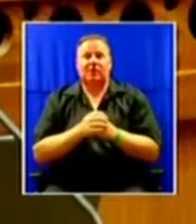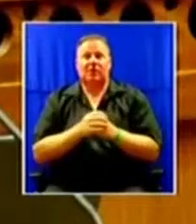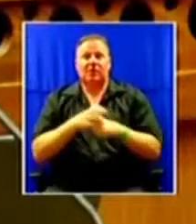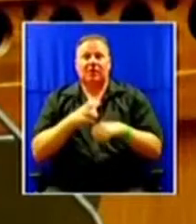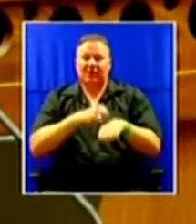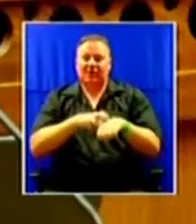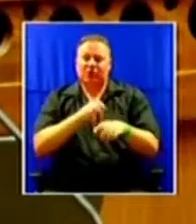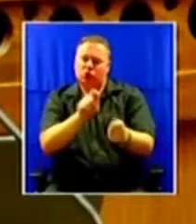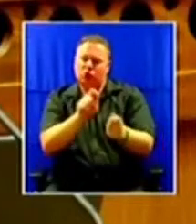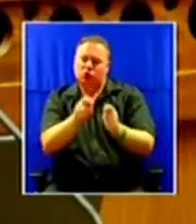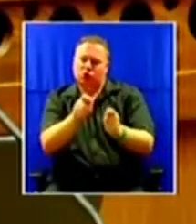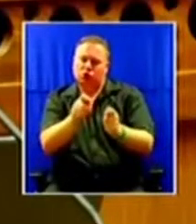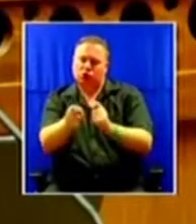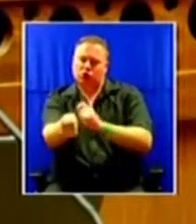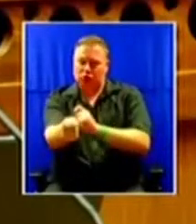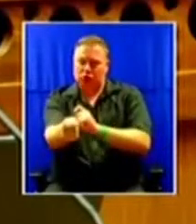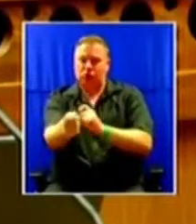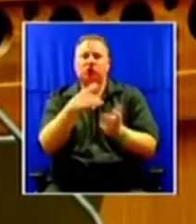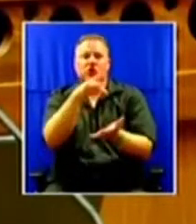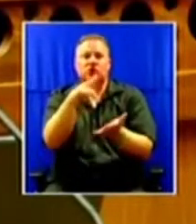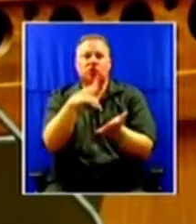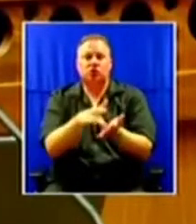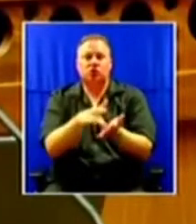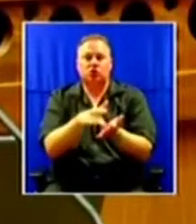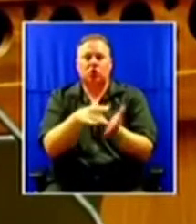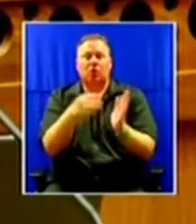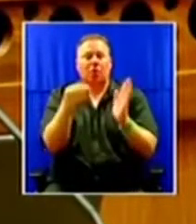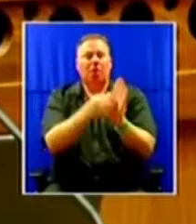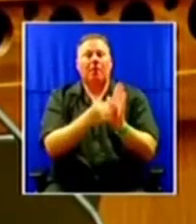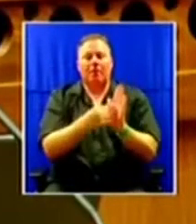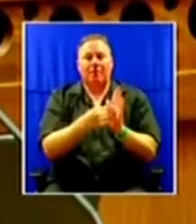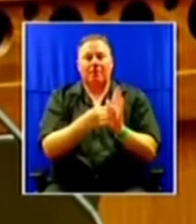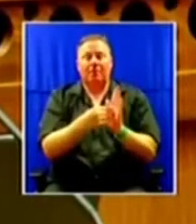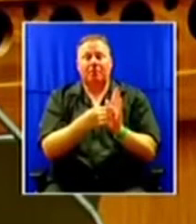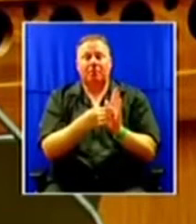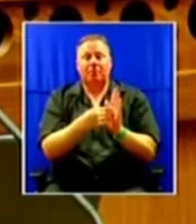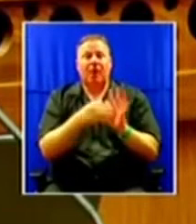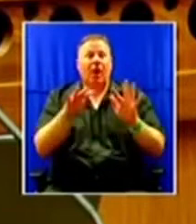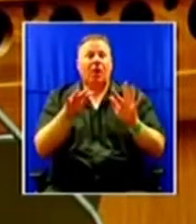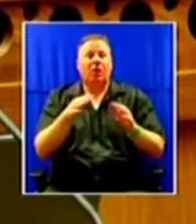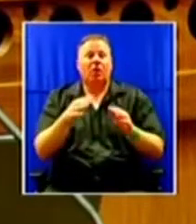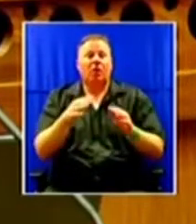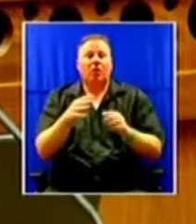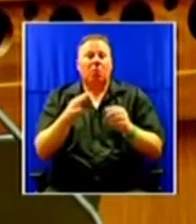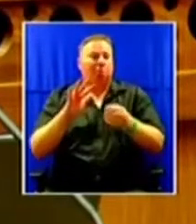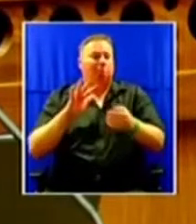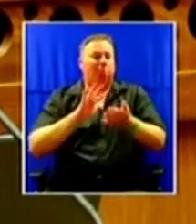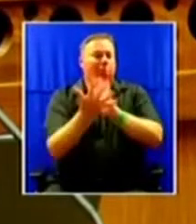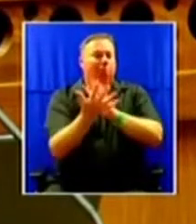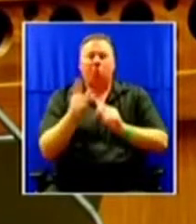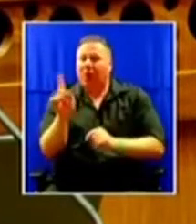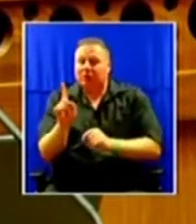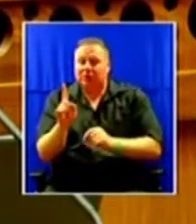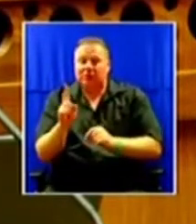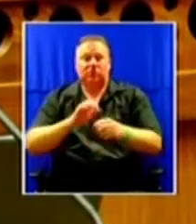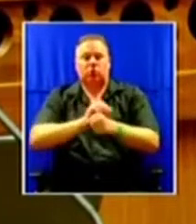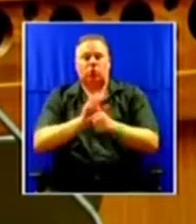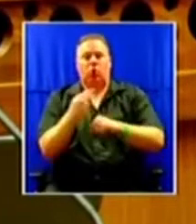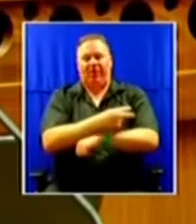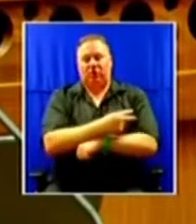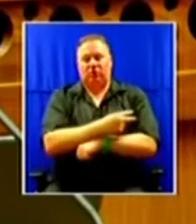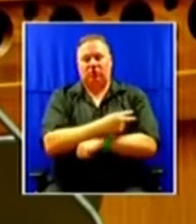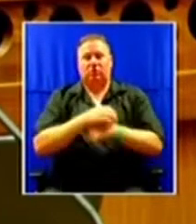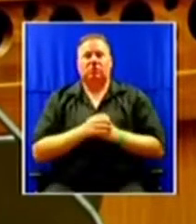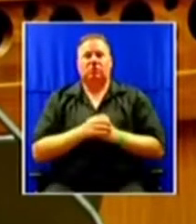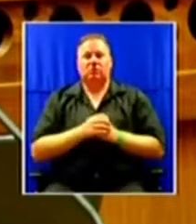adjust to the conditions forced upon us by COVID-19 so that we can ensure that the people